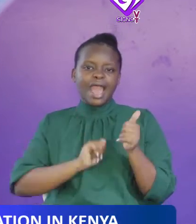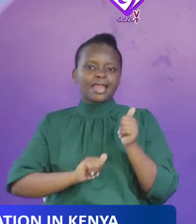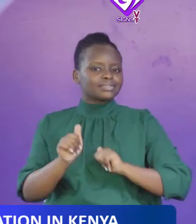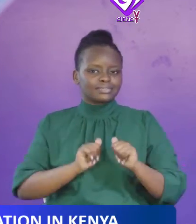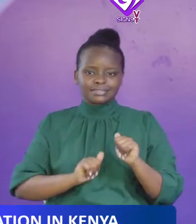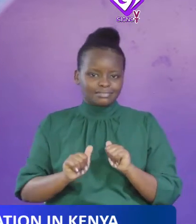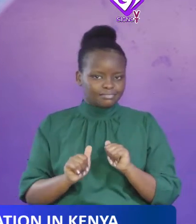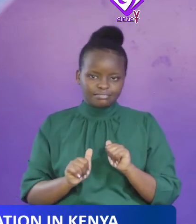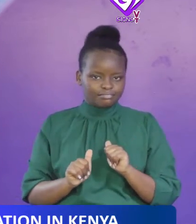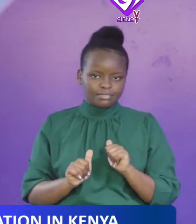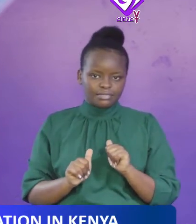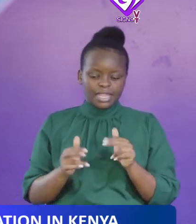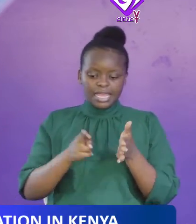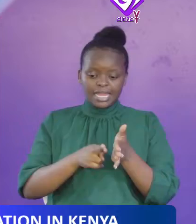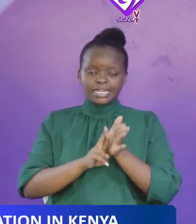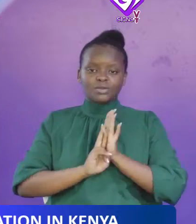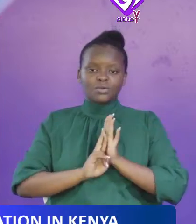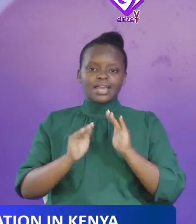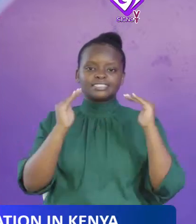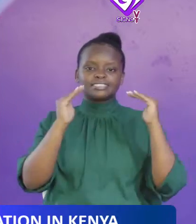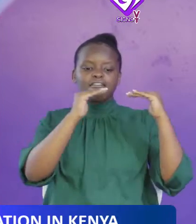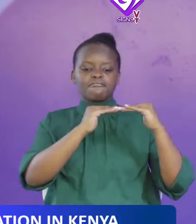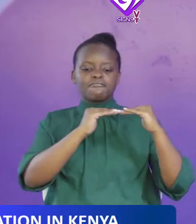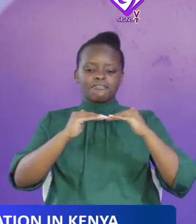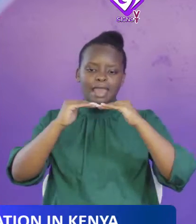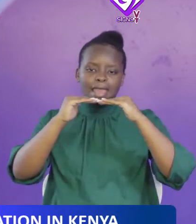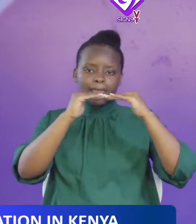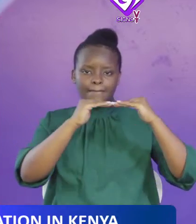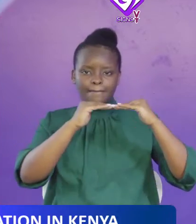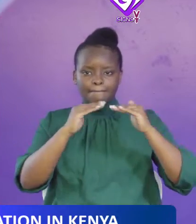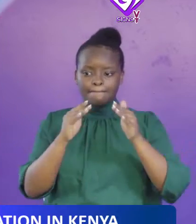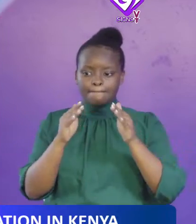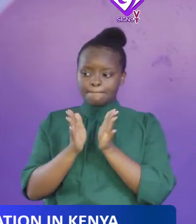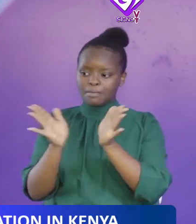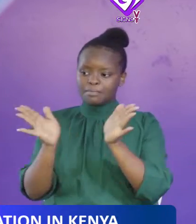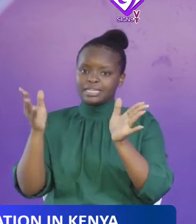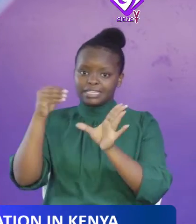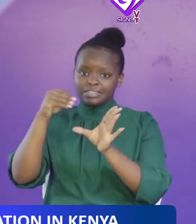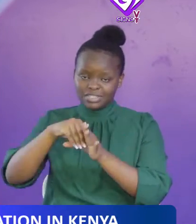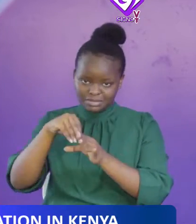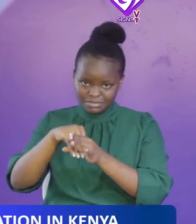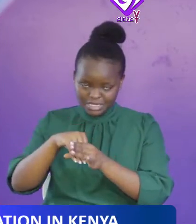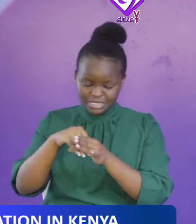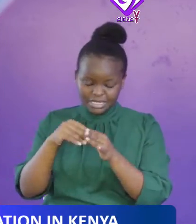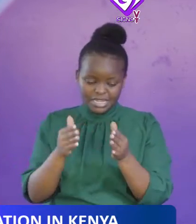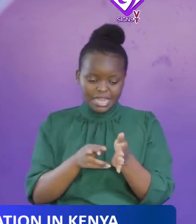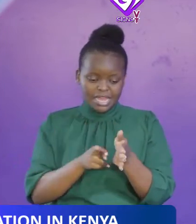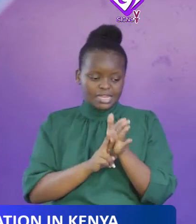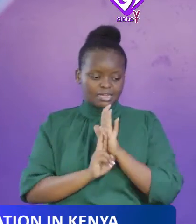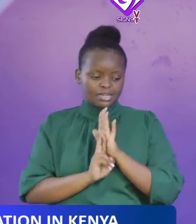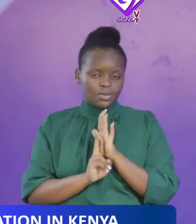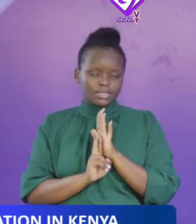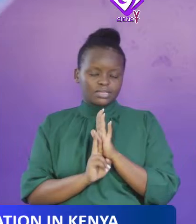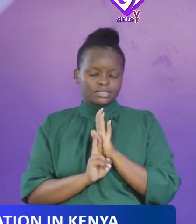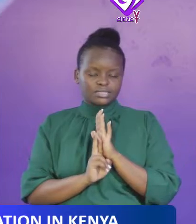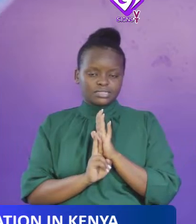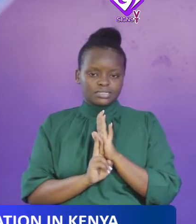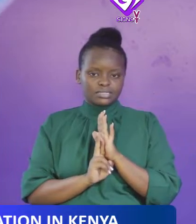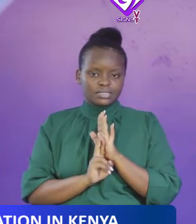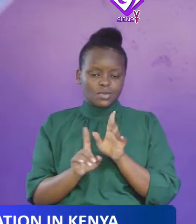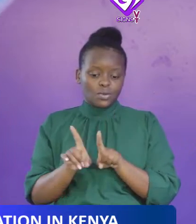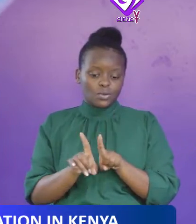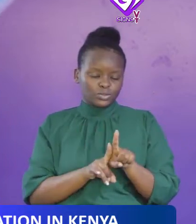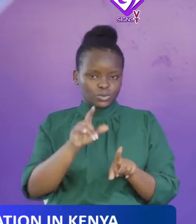So it requires fair public investment. Yeah. It requires even